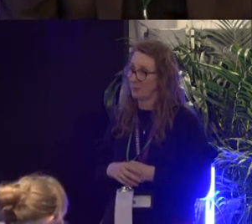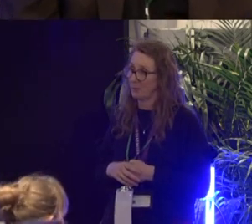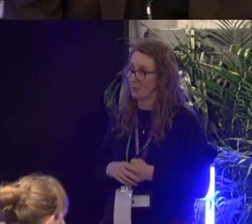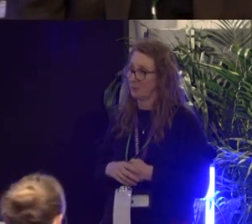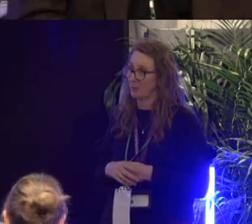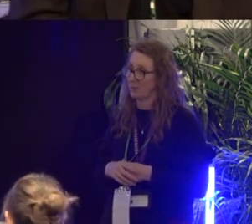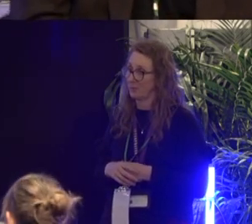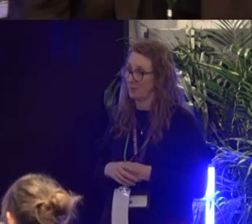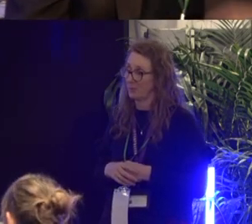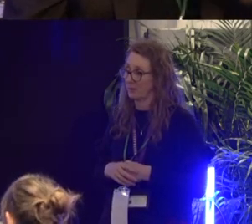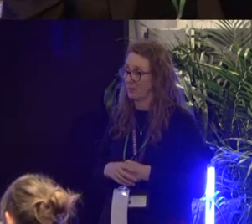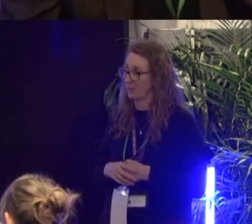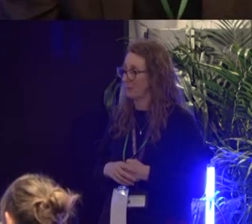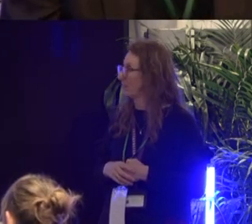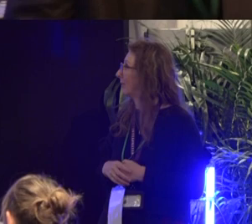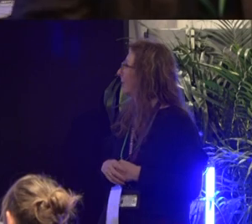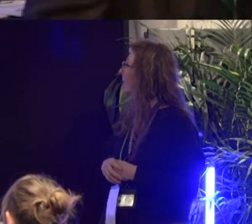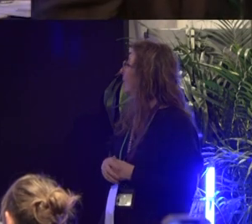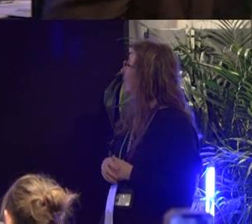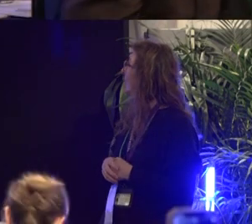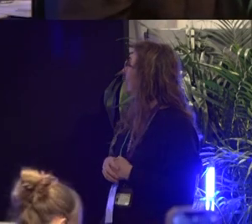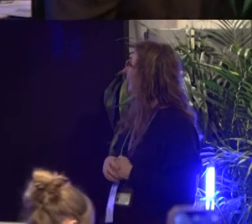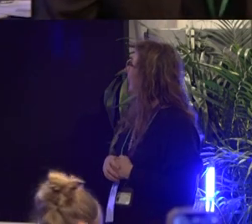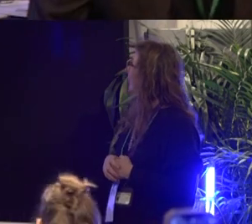be going live soon.